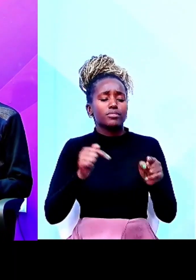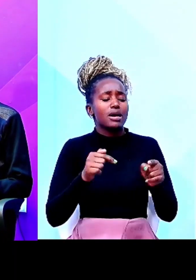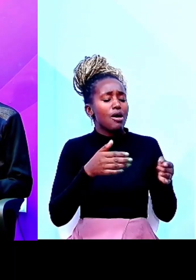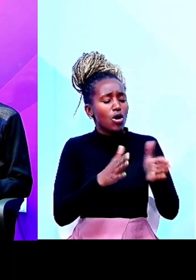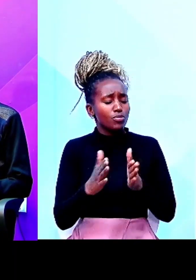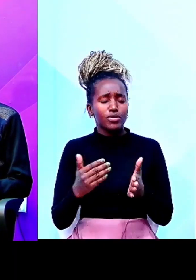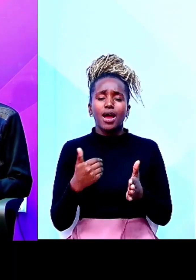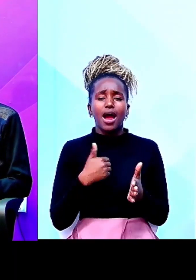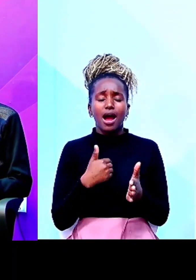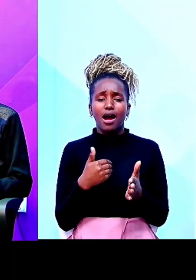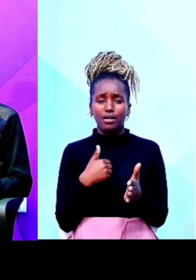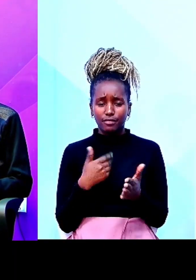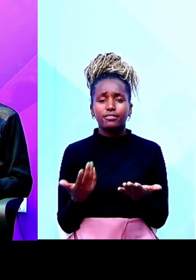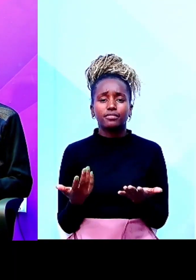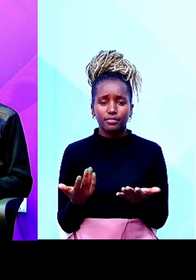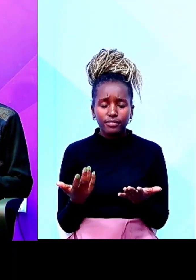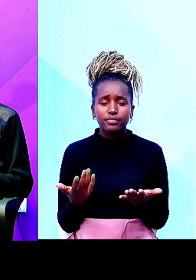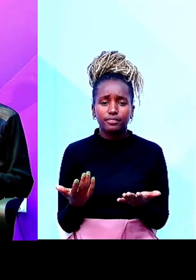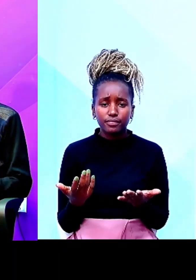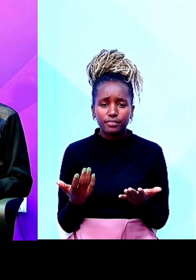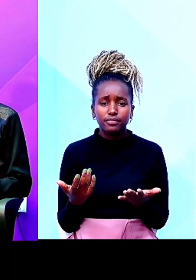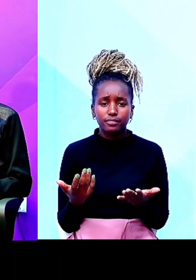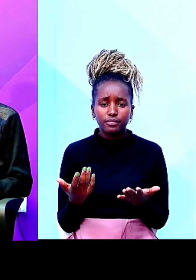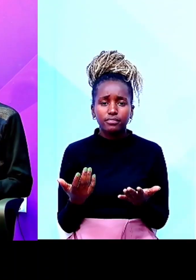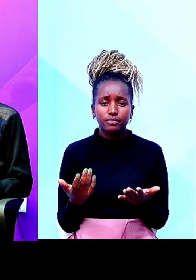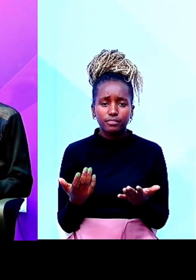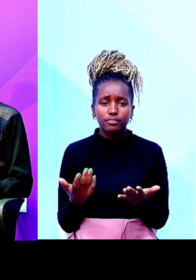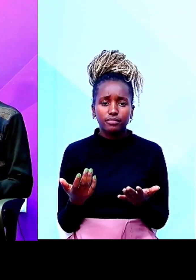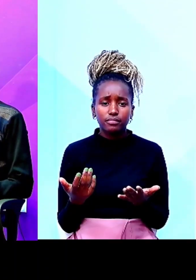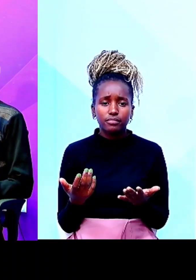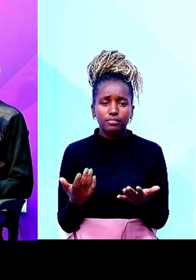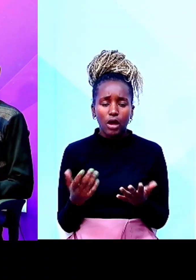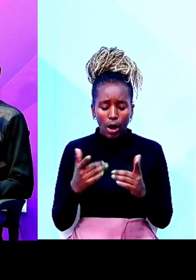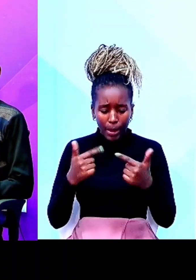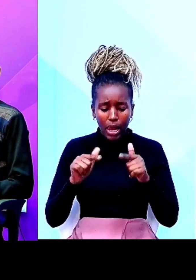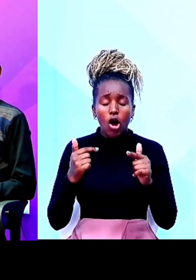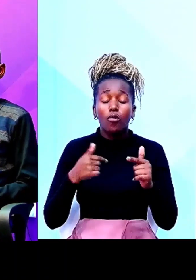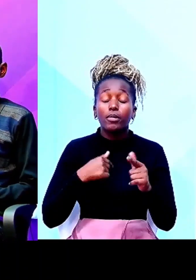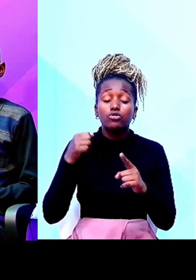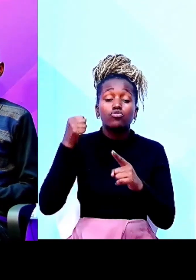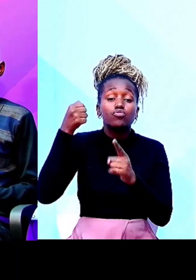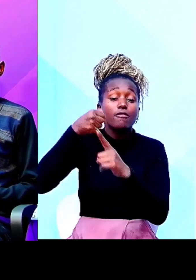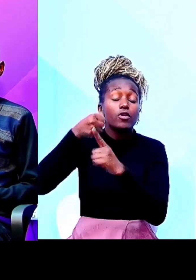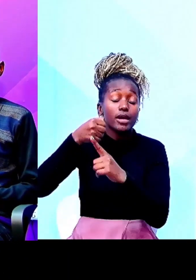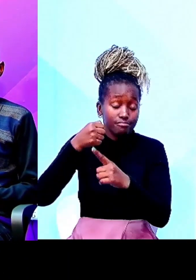me in my advocacy work. This is